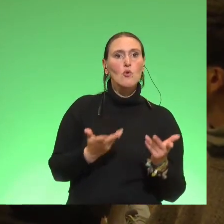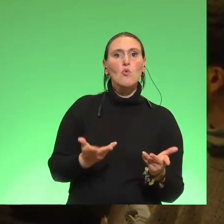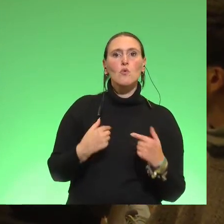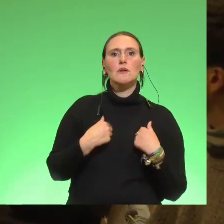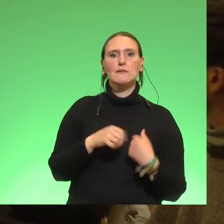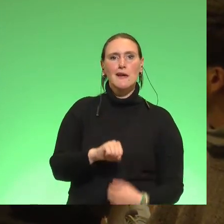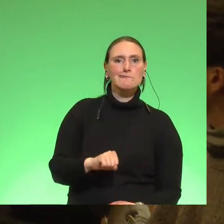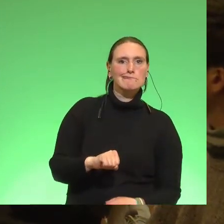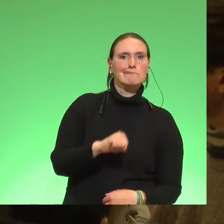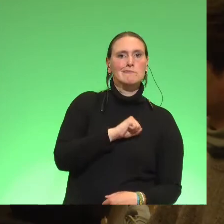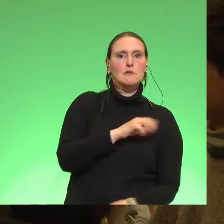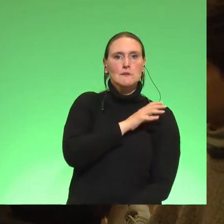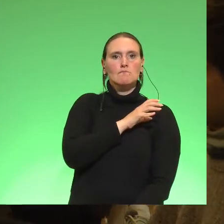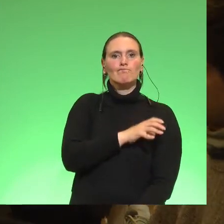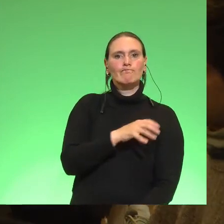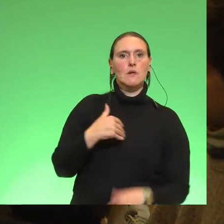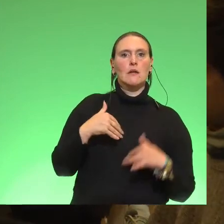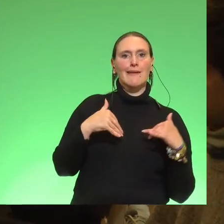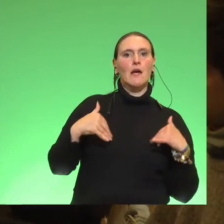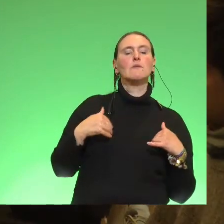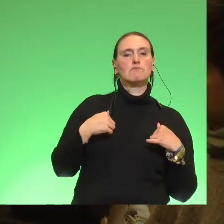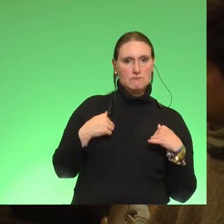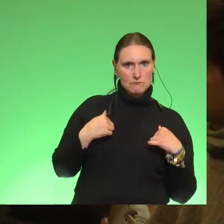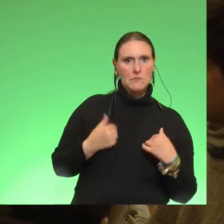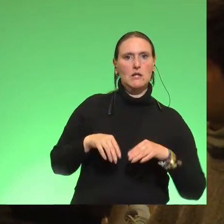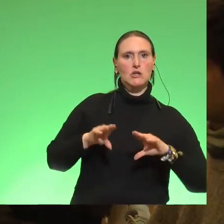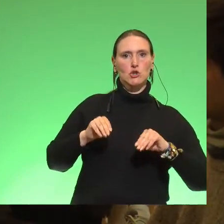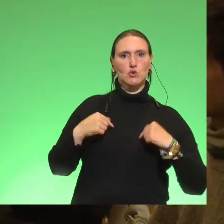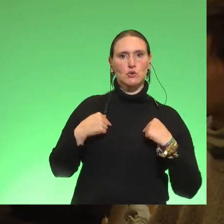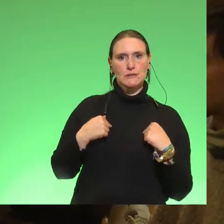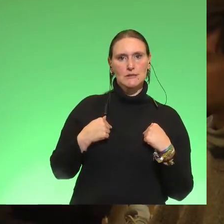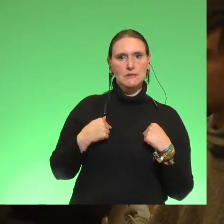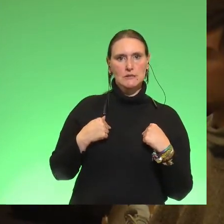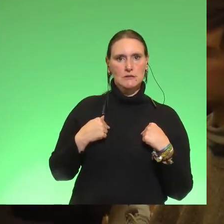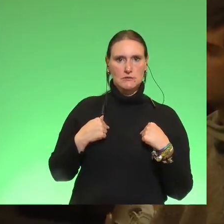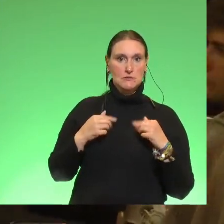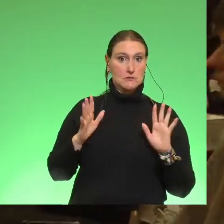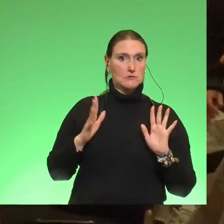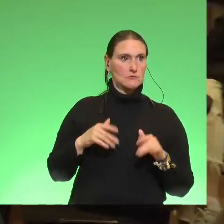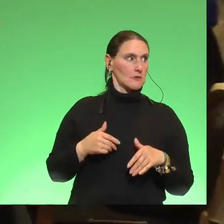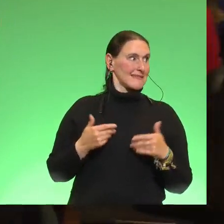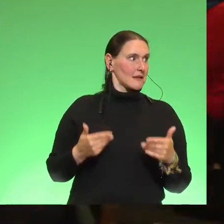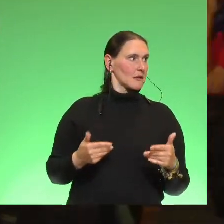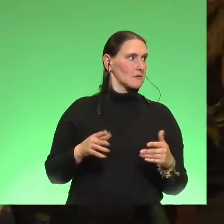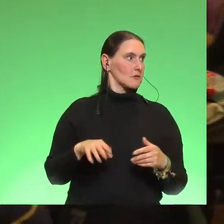we can, but that we need to be aware of it. Sorry, I had to say that.